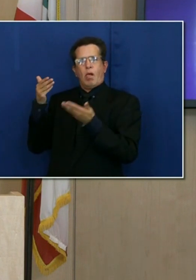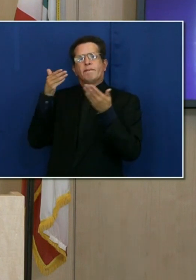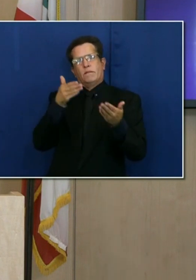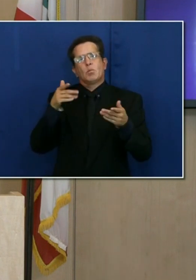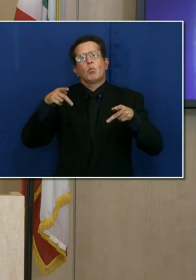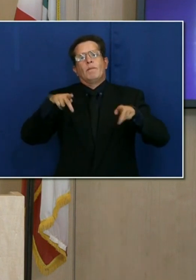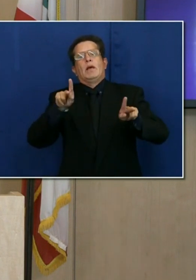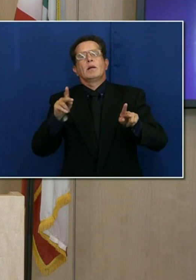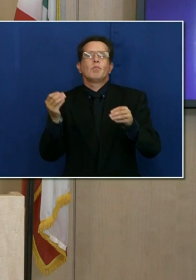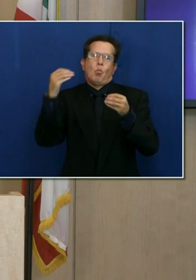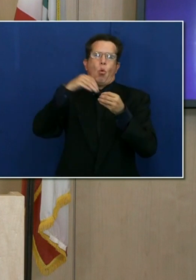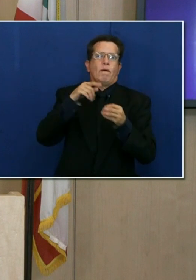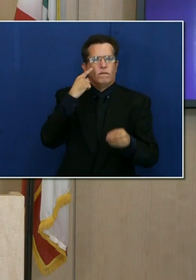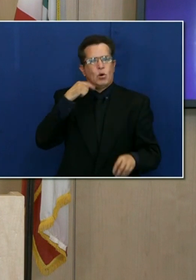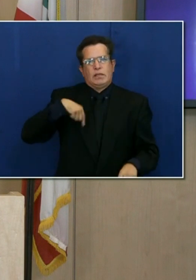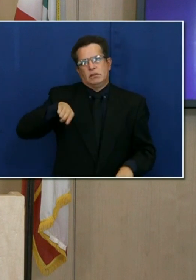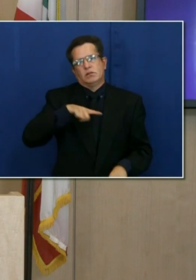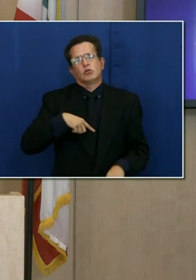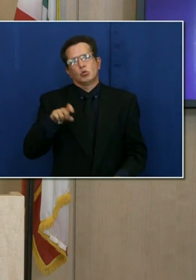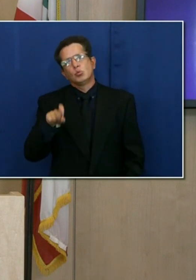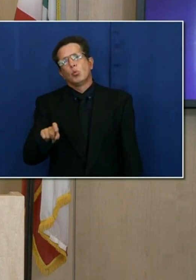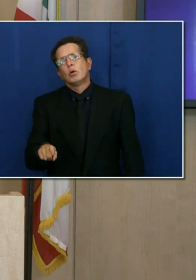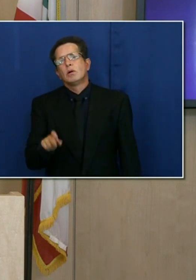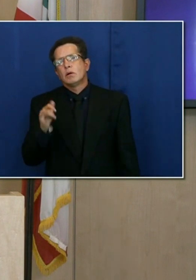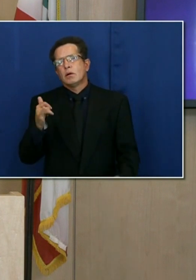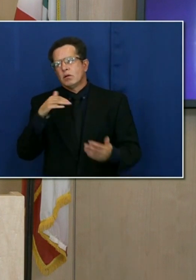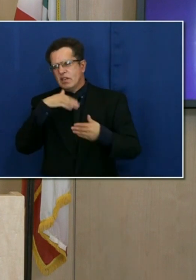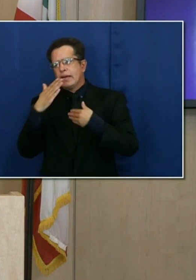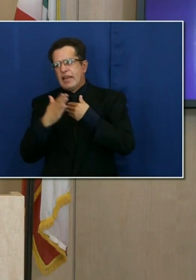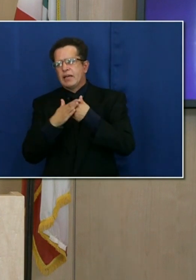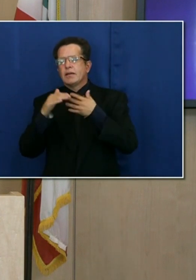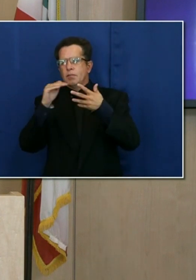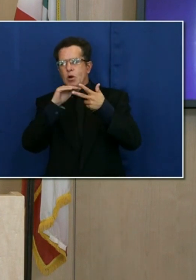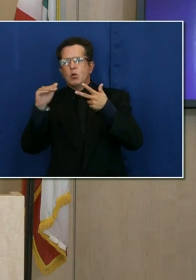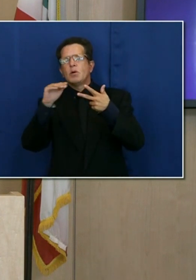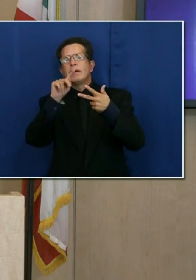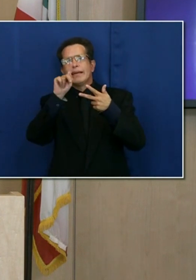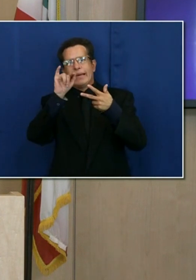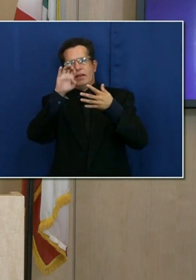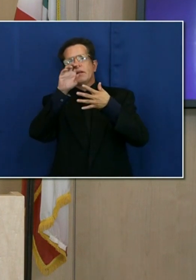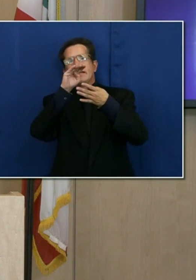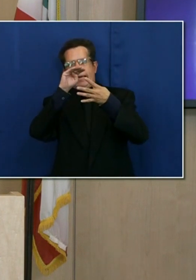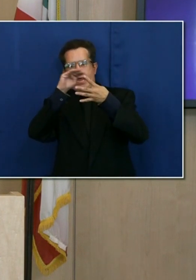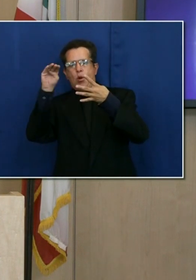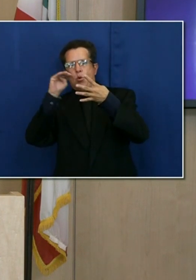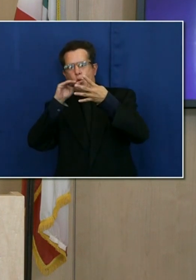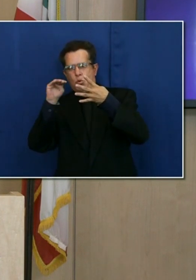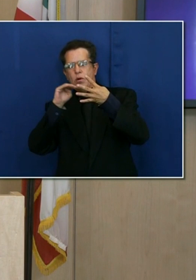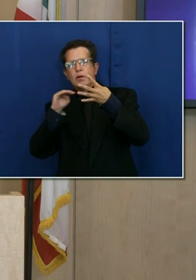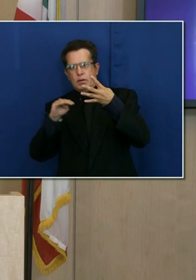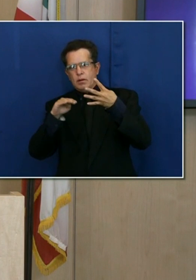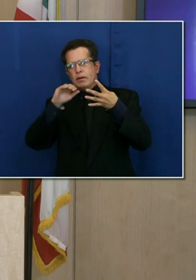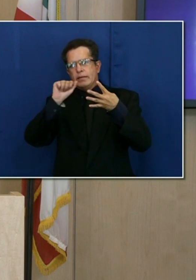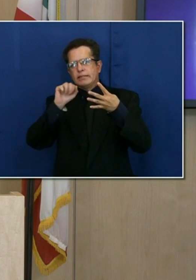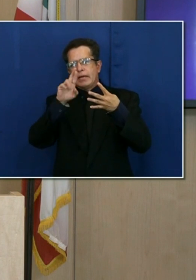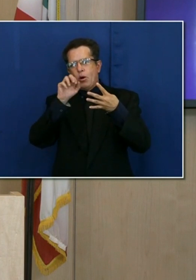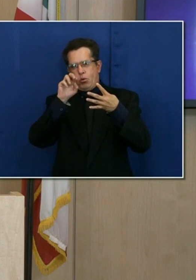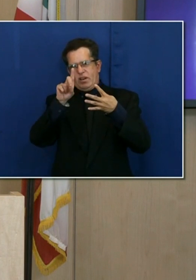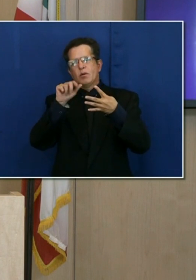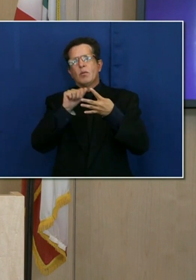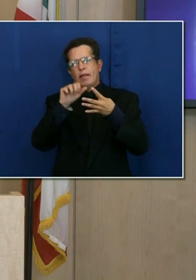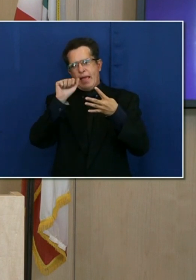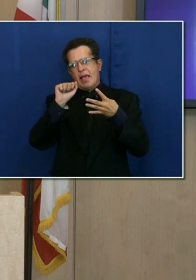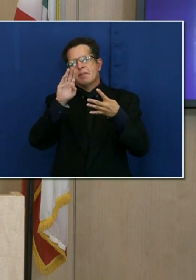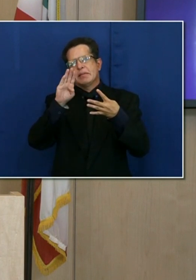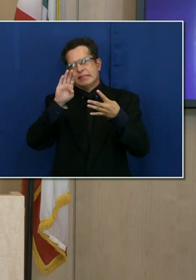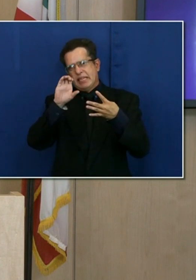Dr. Wooten, this next question is also related to the tiers. This one is from Jared Ahrens with ABC 10 News. San Diego was able to stay